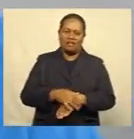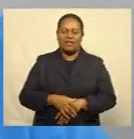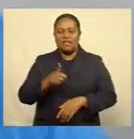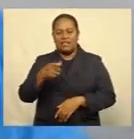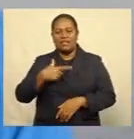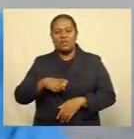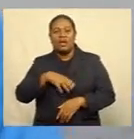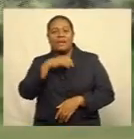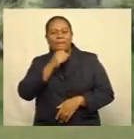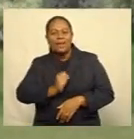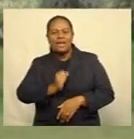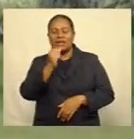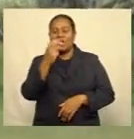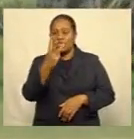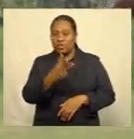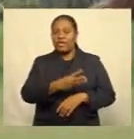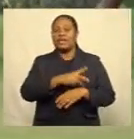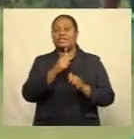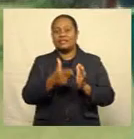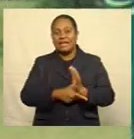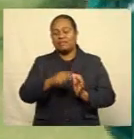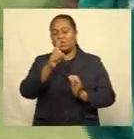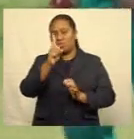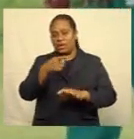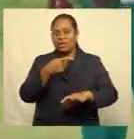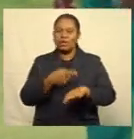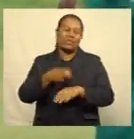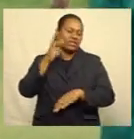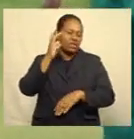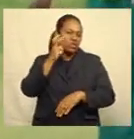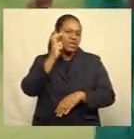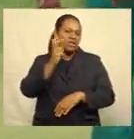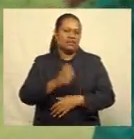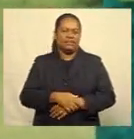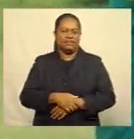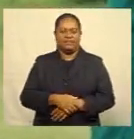team trains 3 times a week. We announced the